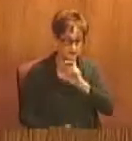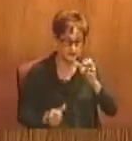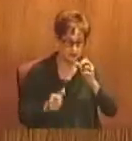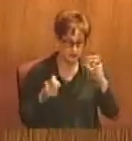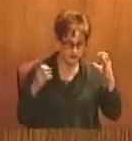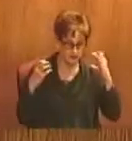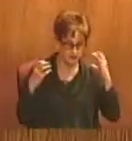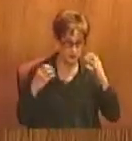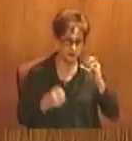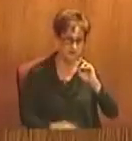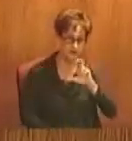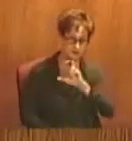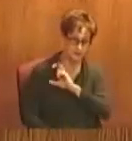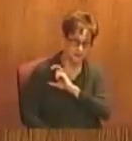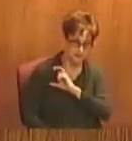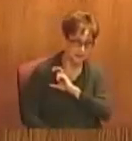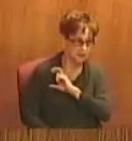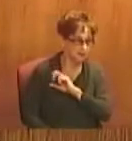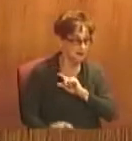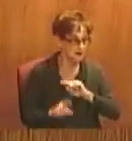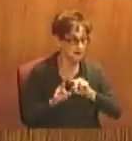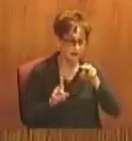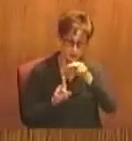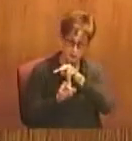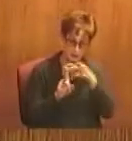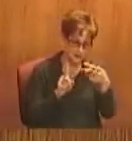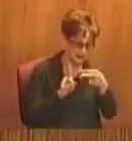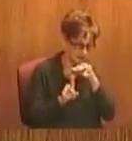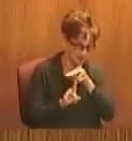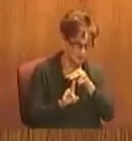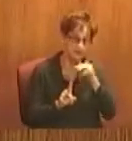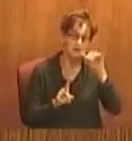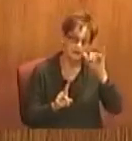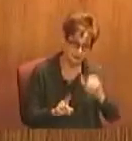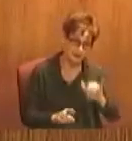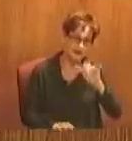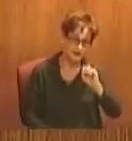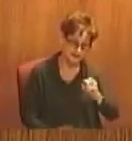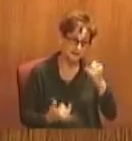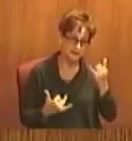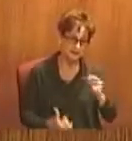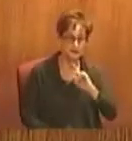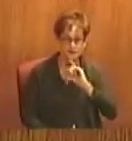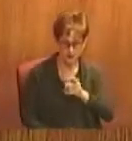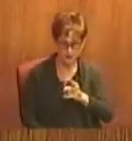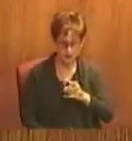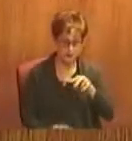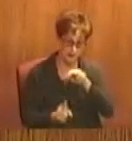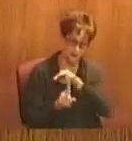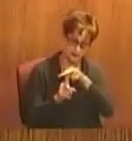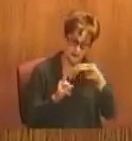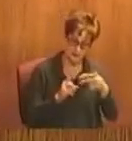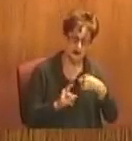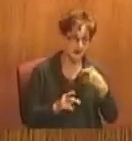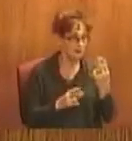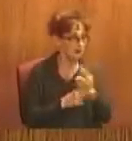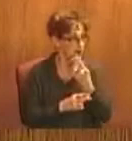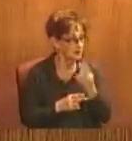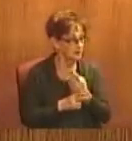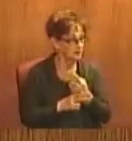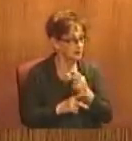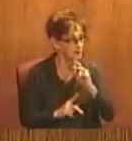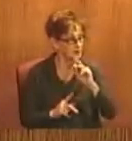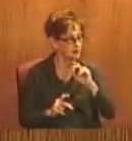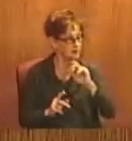standing behind me. Perception is reality. And the perception is, I'm using Denham Spring